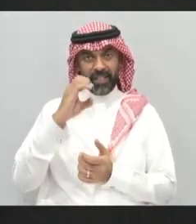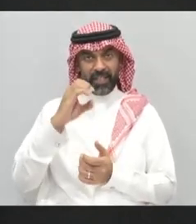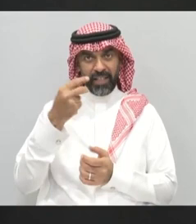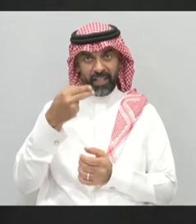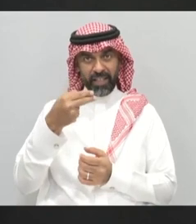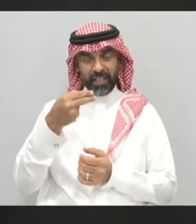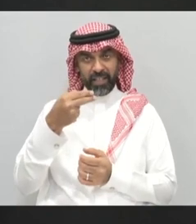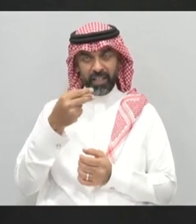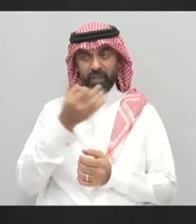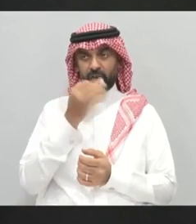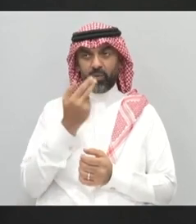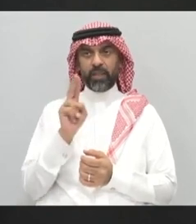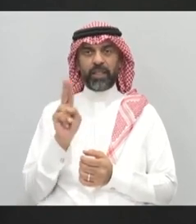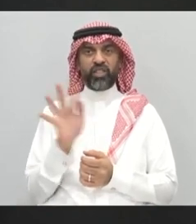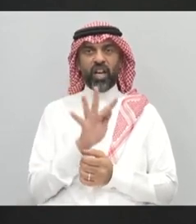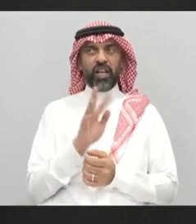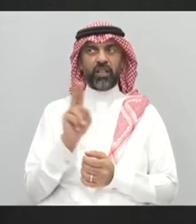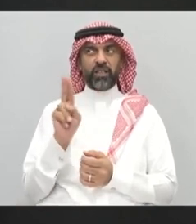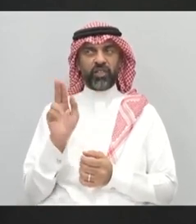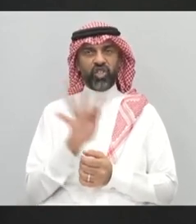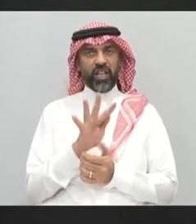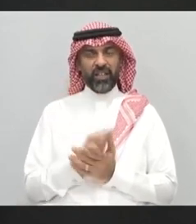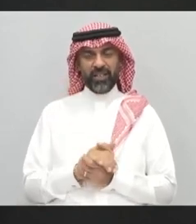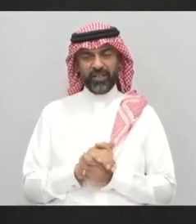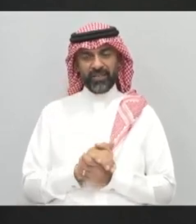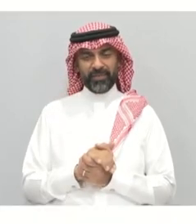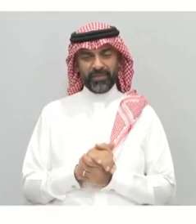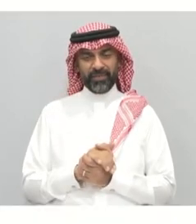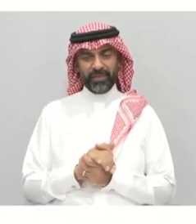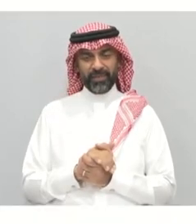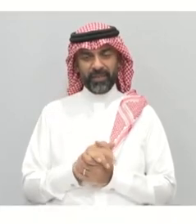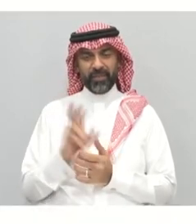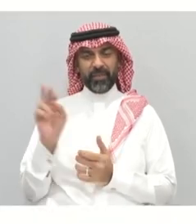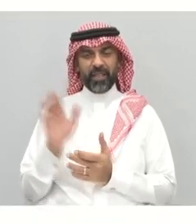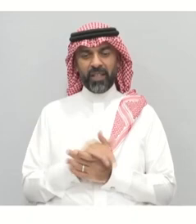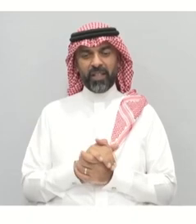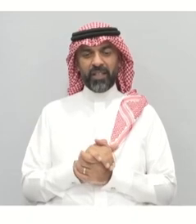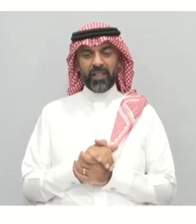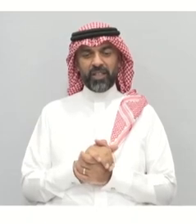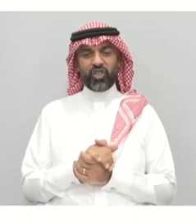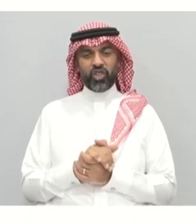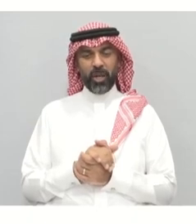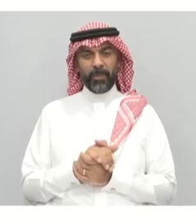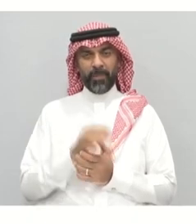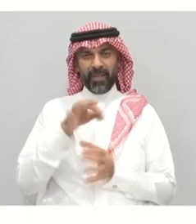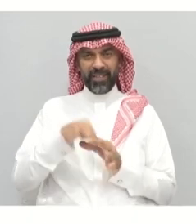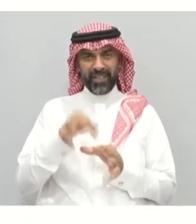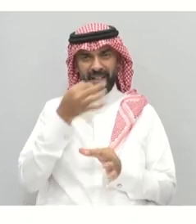H says cha, cha. As an chip,